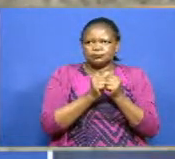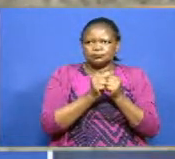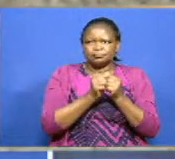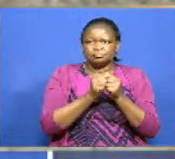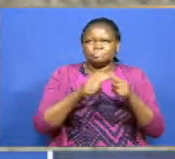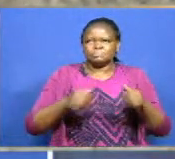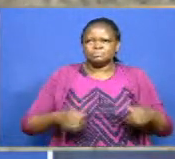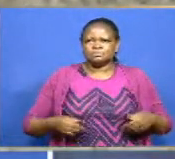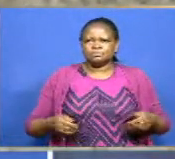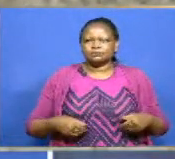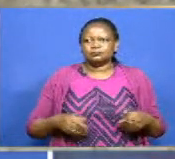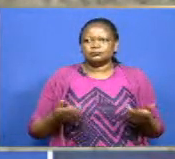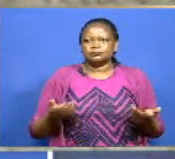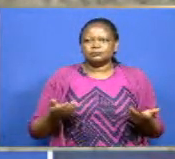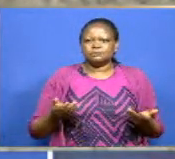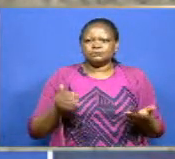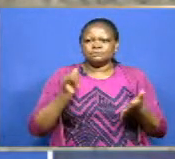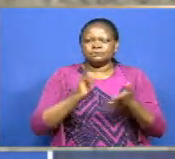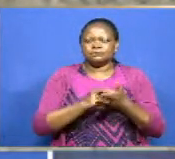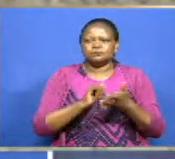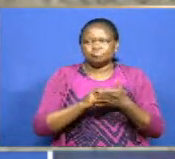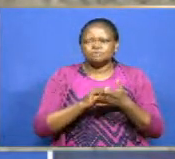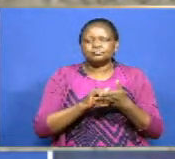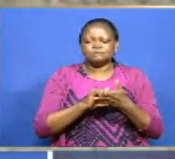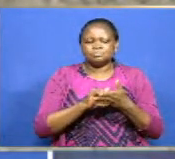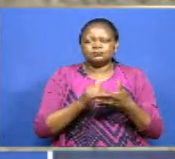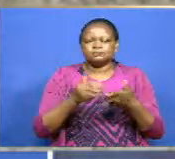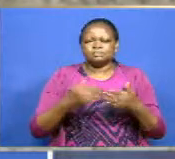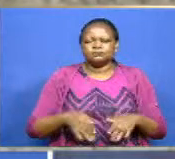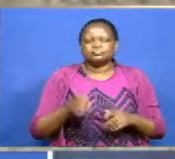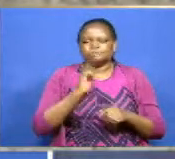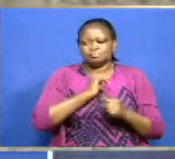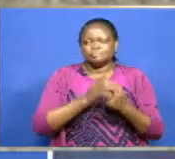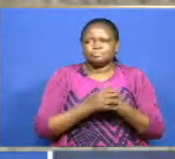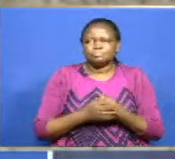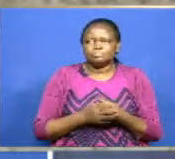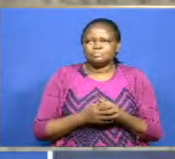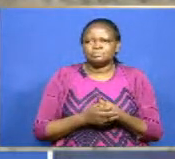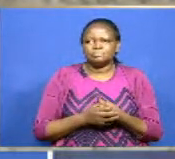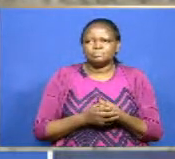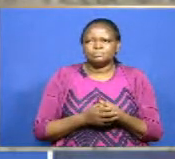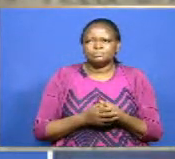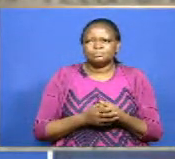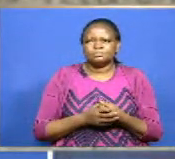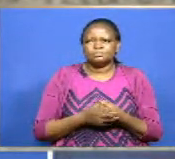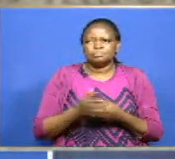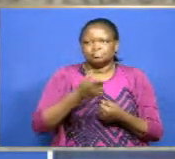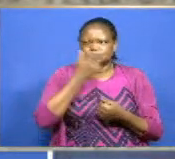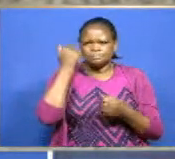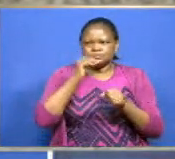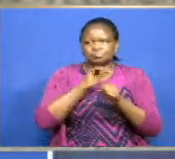that are presently caused by the COVID